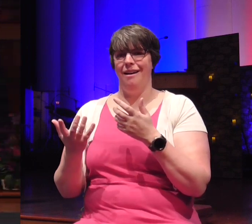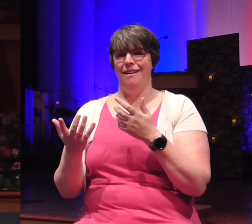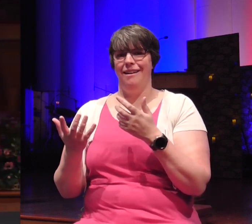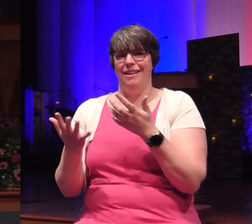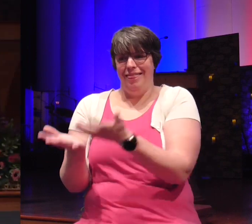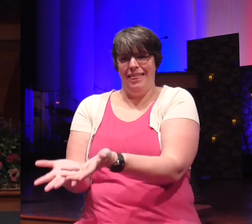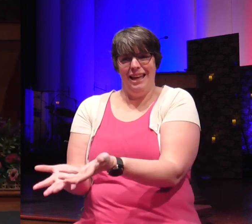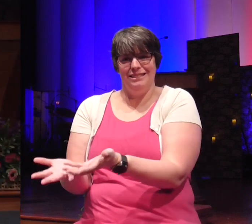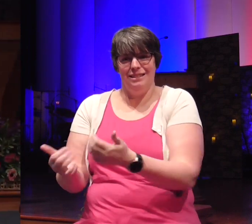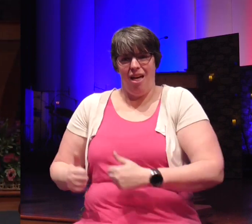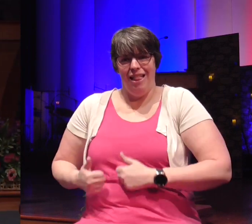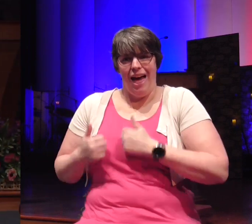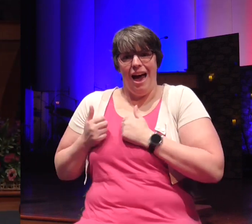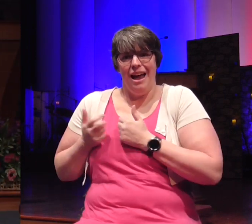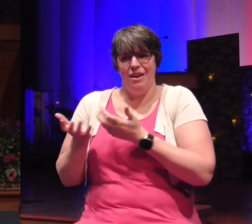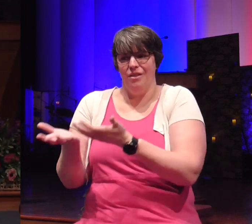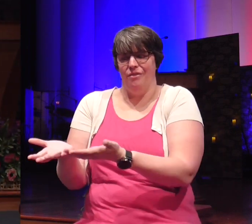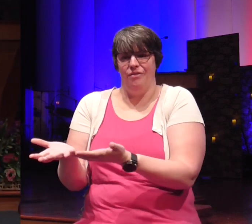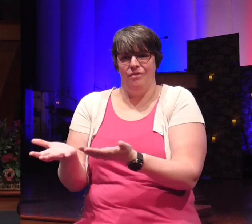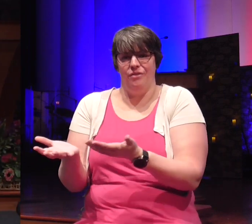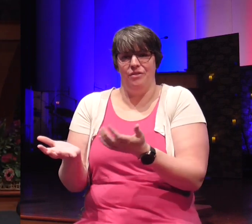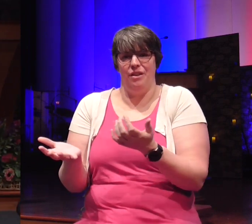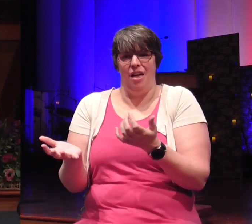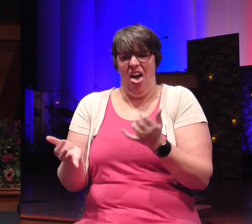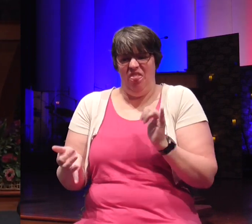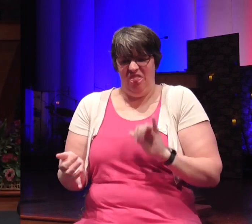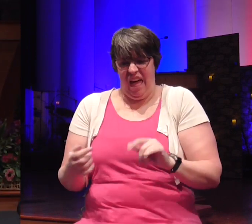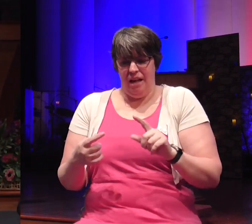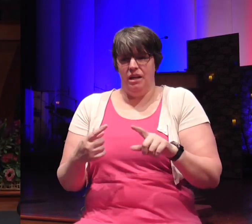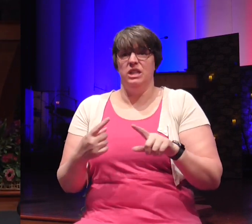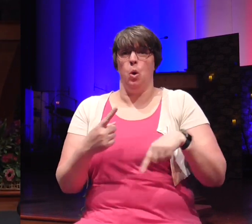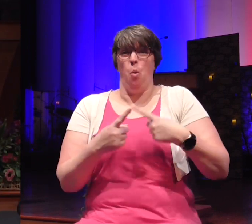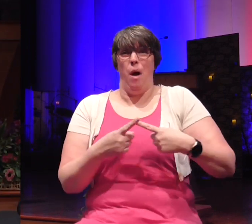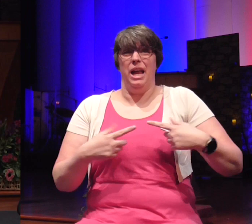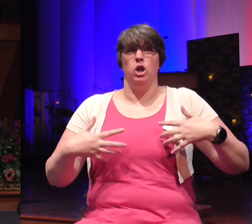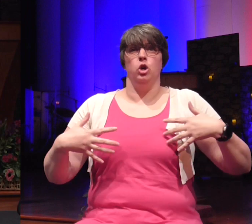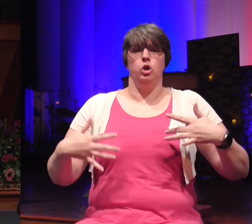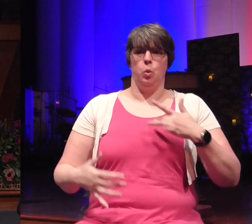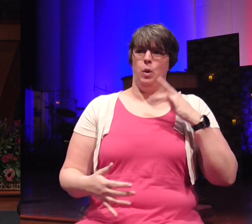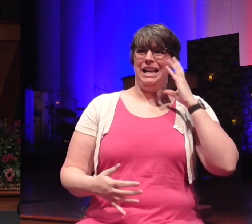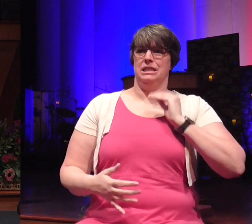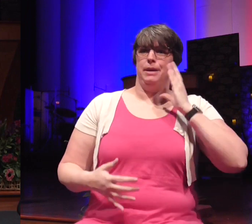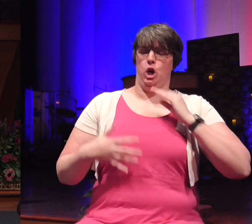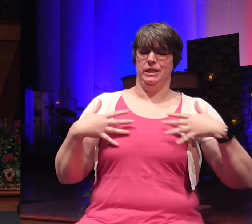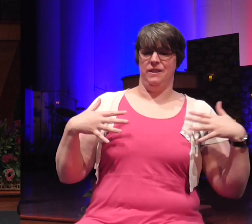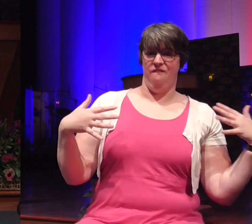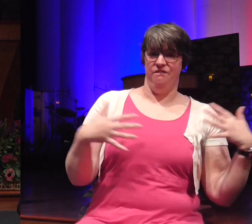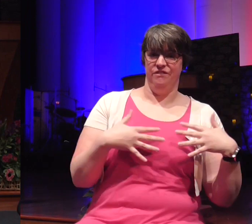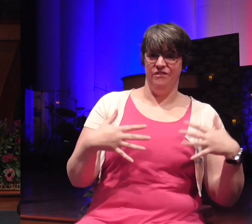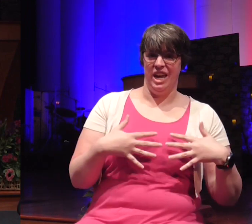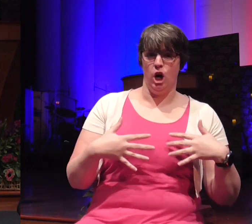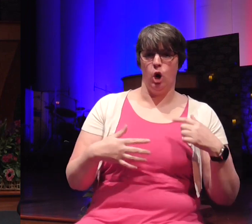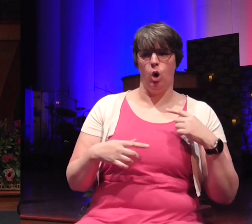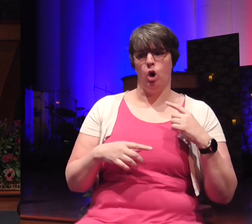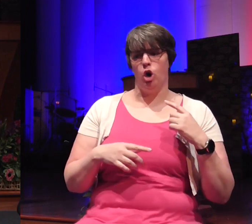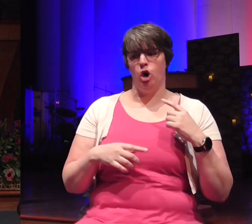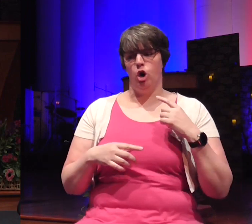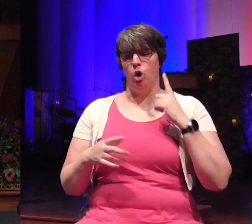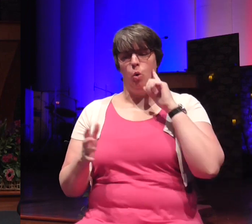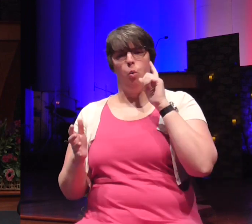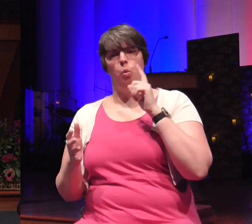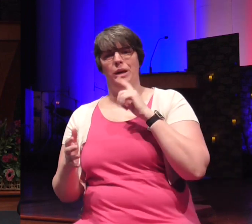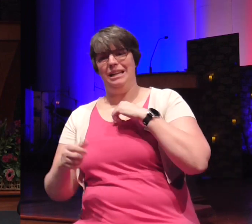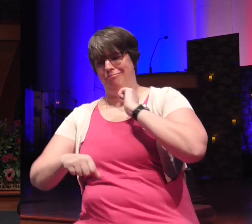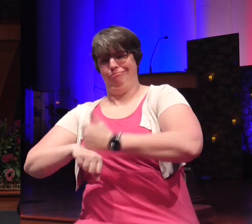afraid. Masterful living is we go to our heart when we're afraid. And we're no longer a puppet of that fear. We're still experiencing